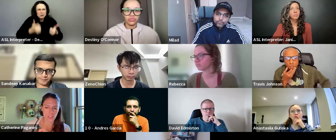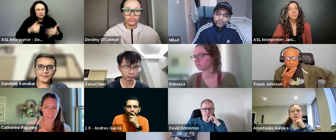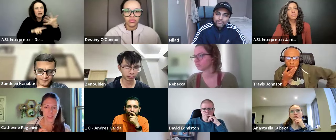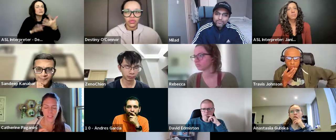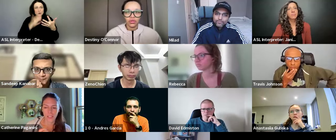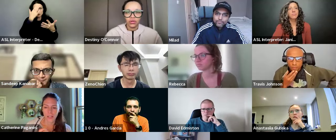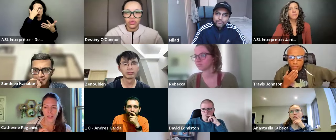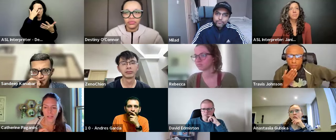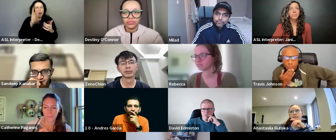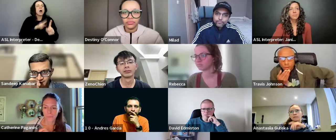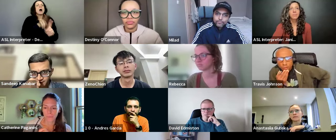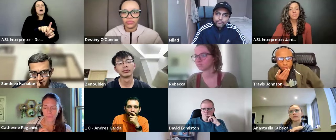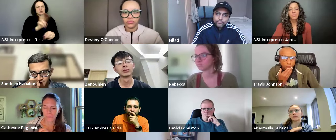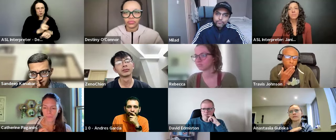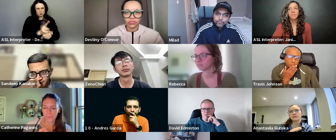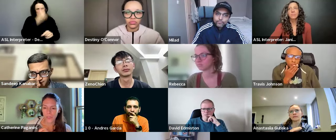versus just